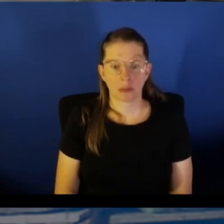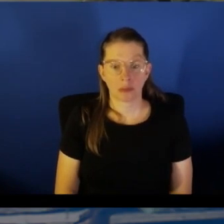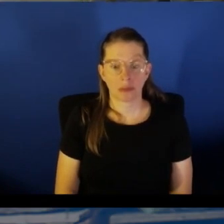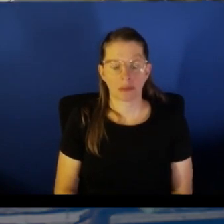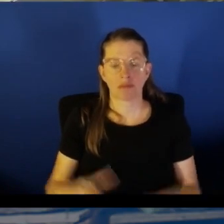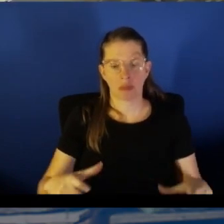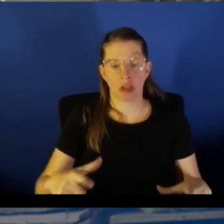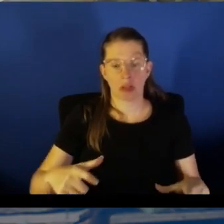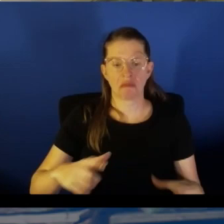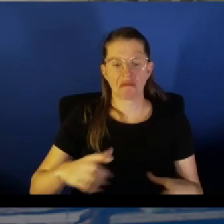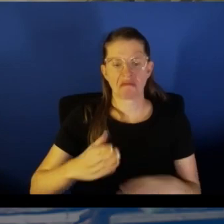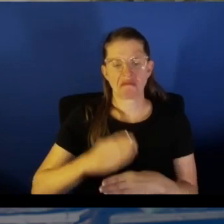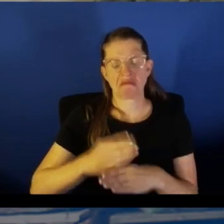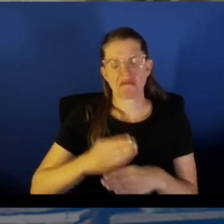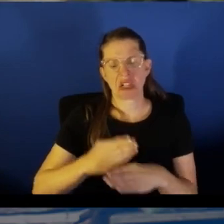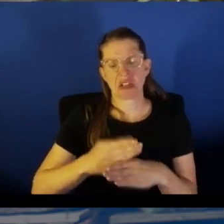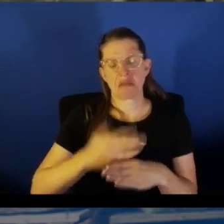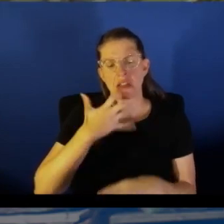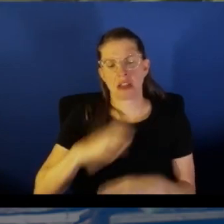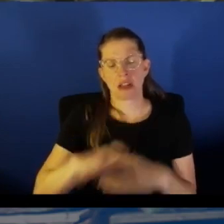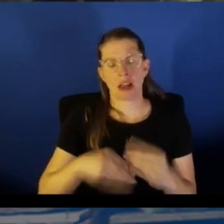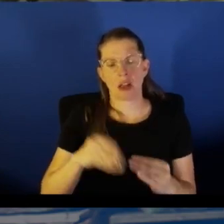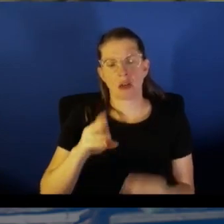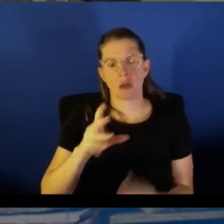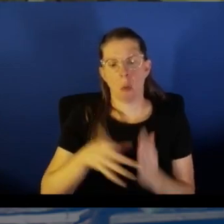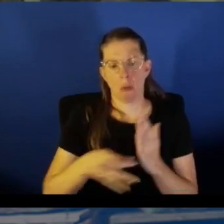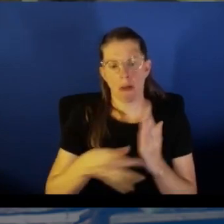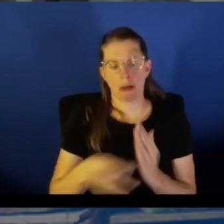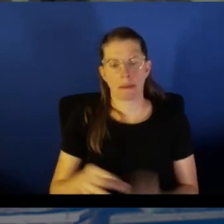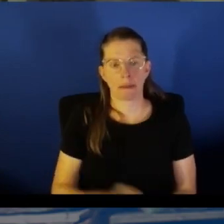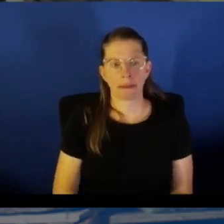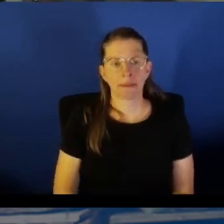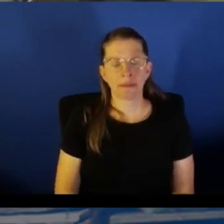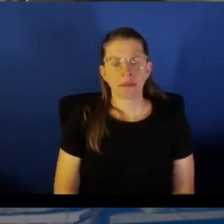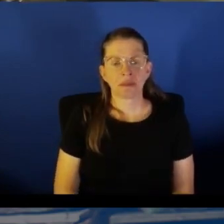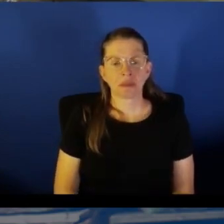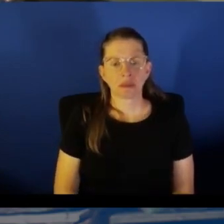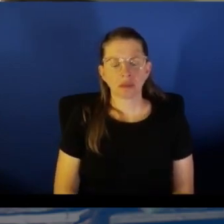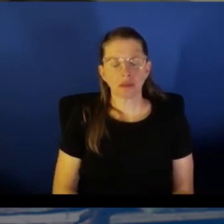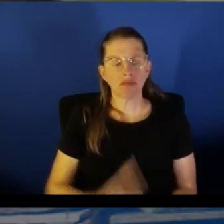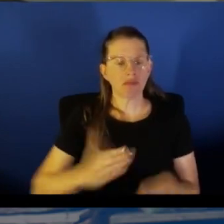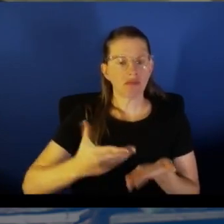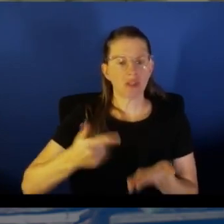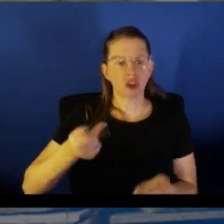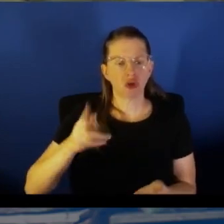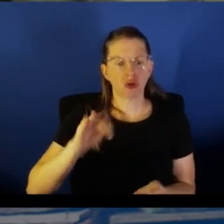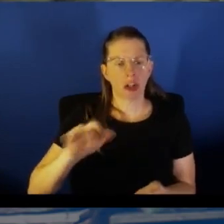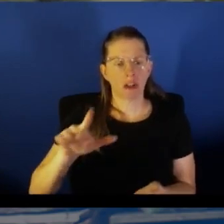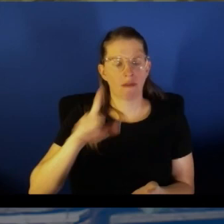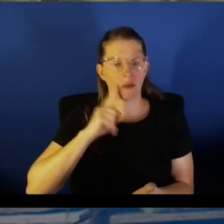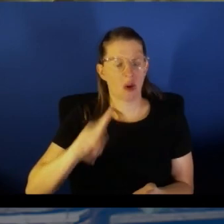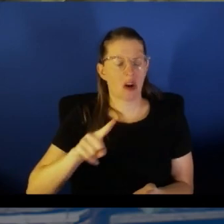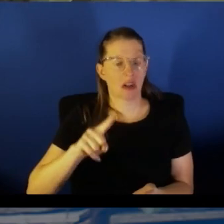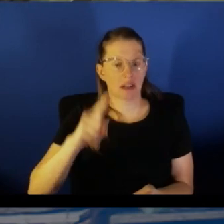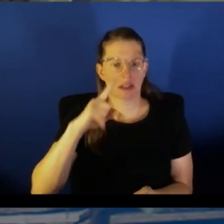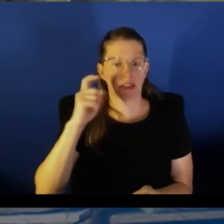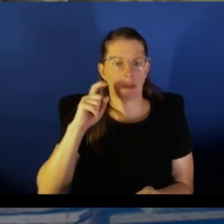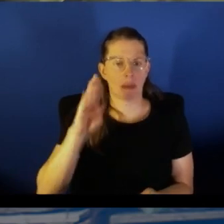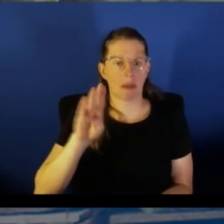heat. Add a little bit of oil. You can also cook this out on the grill for that great summer barbecue flavor.